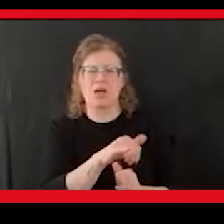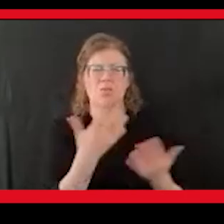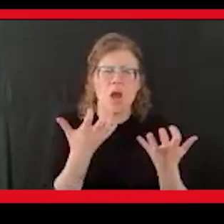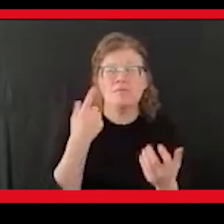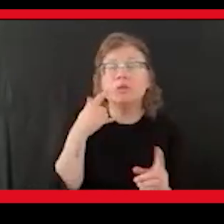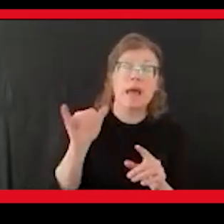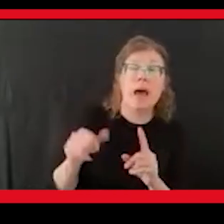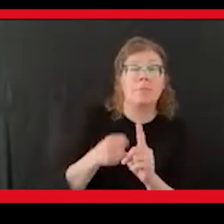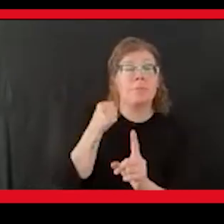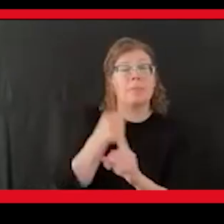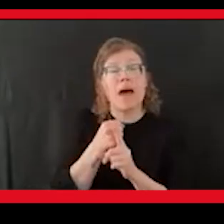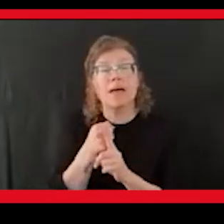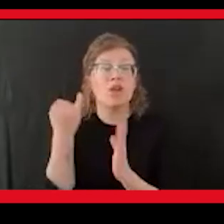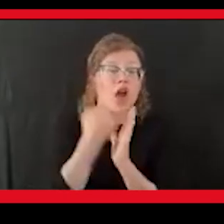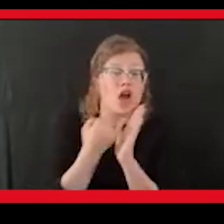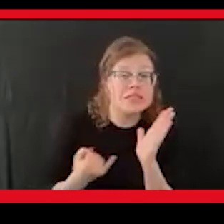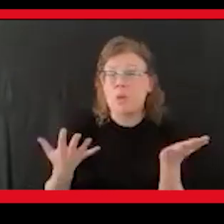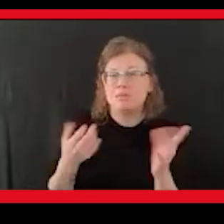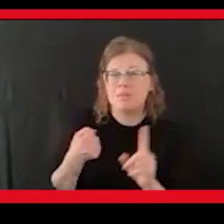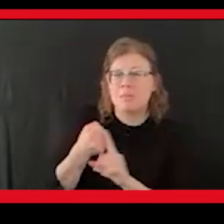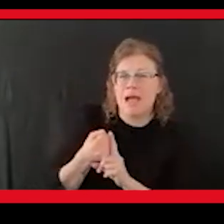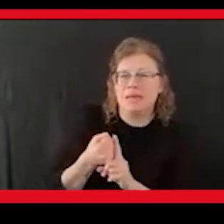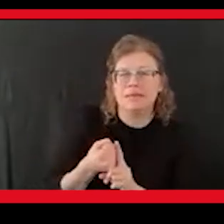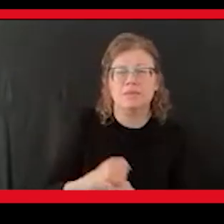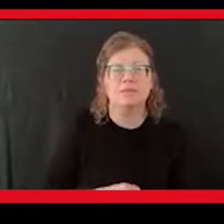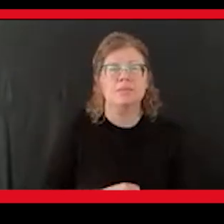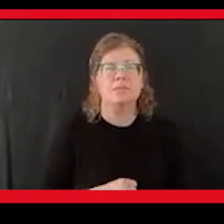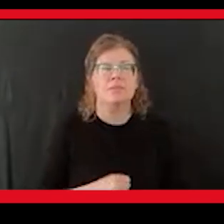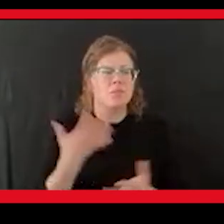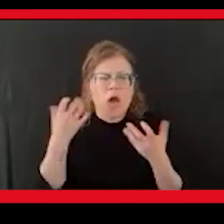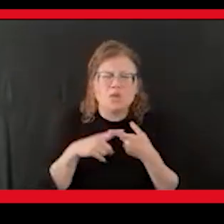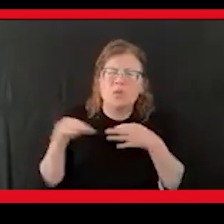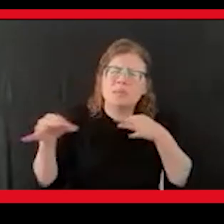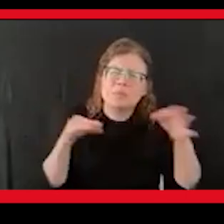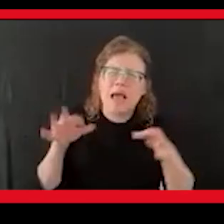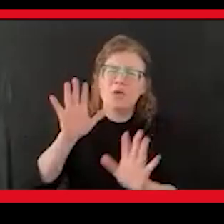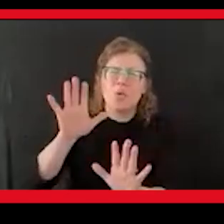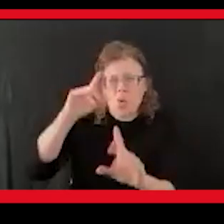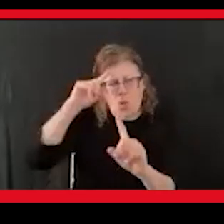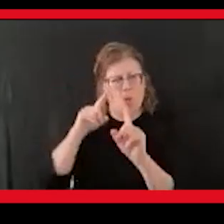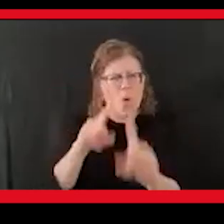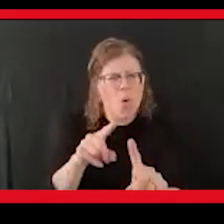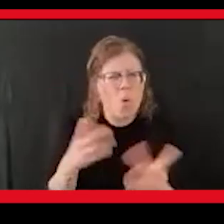your organization's artistic goals for this project and how you define success.